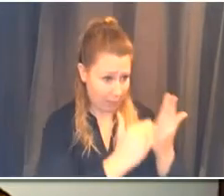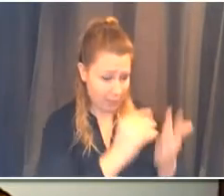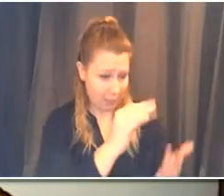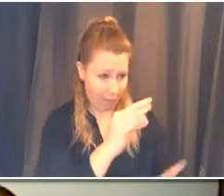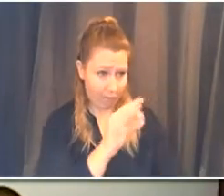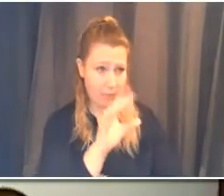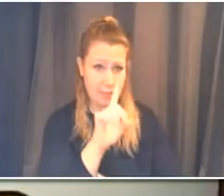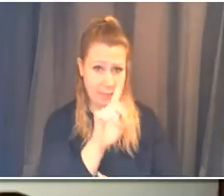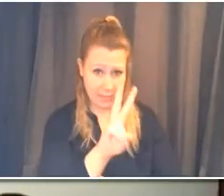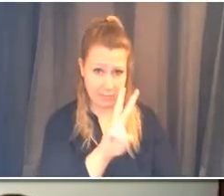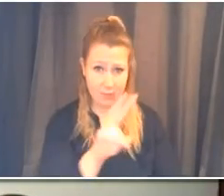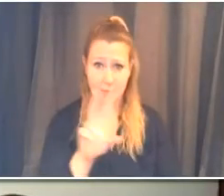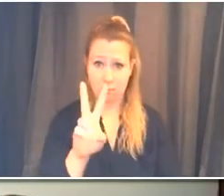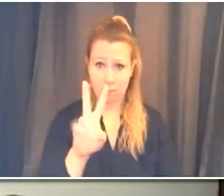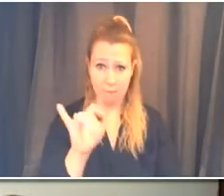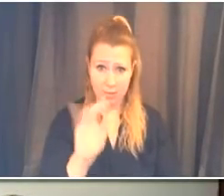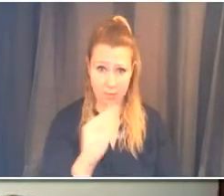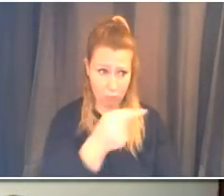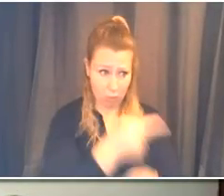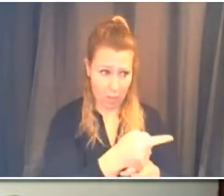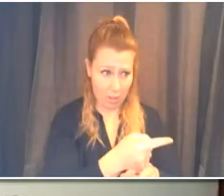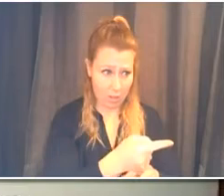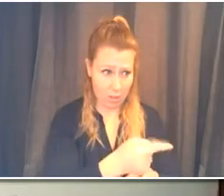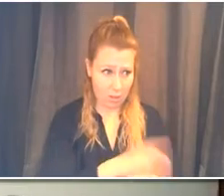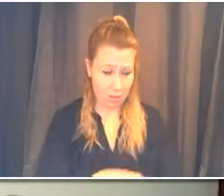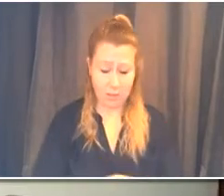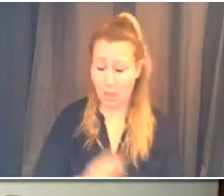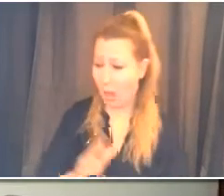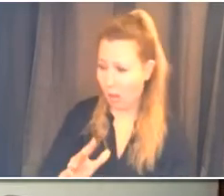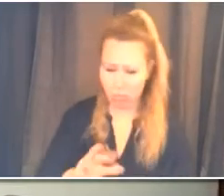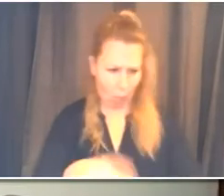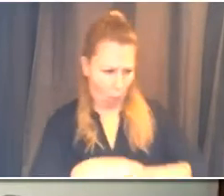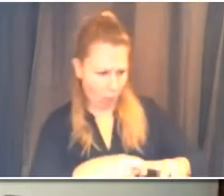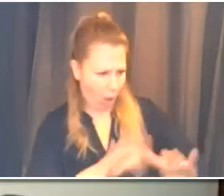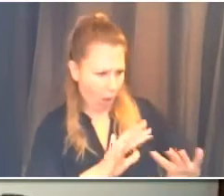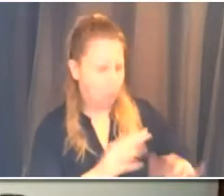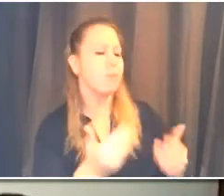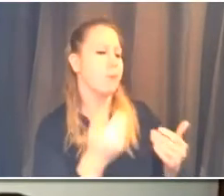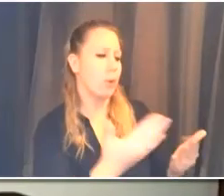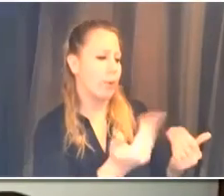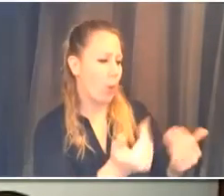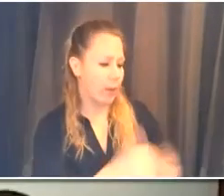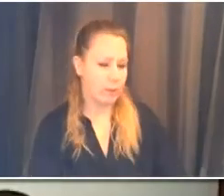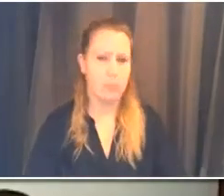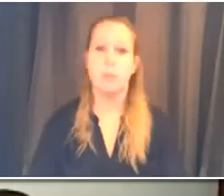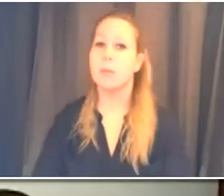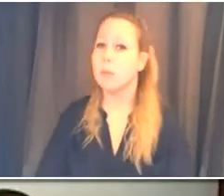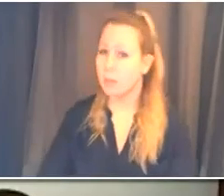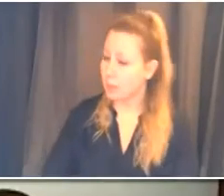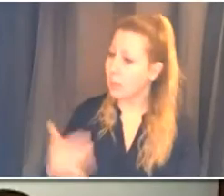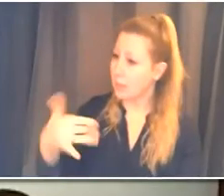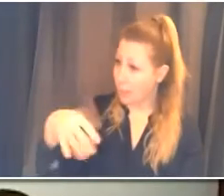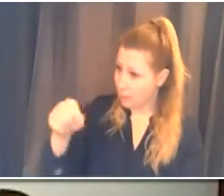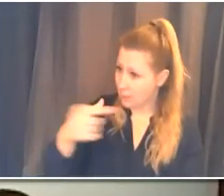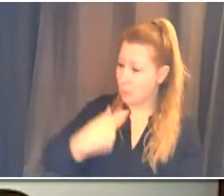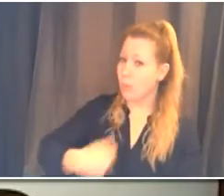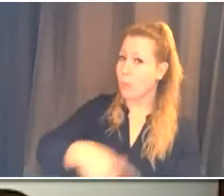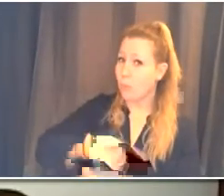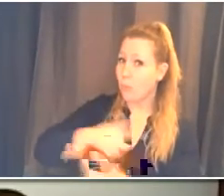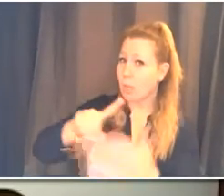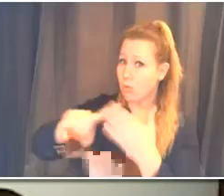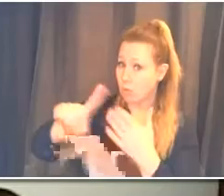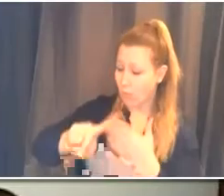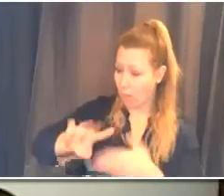also have been trying to think outside the box and see if there's households that have had prior violence maybe not reaching up to the